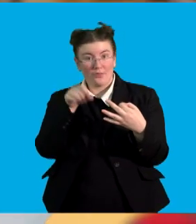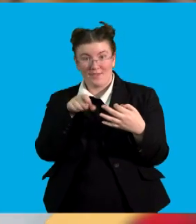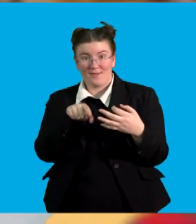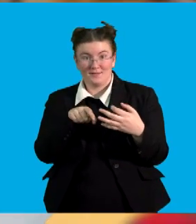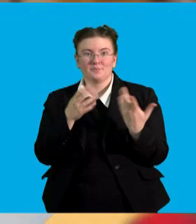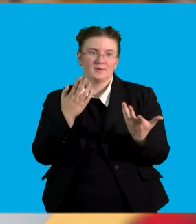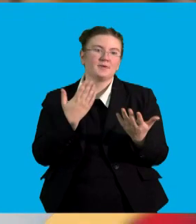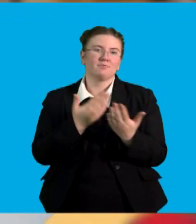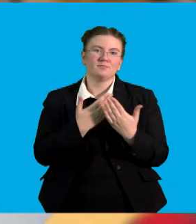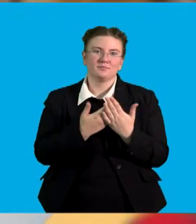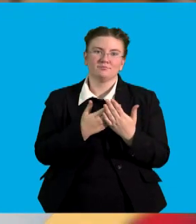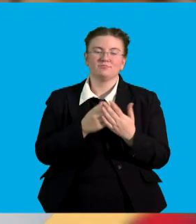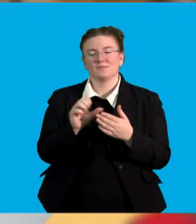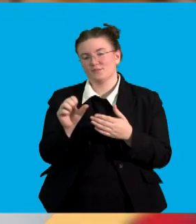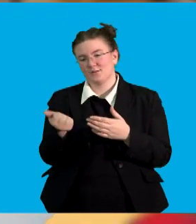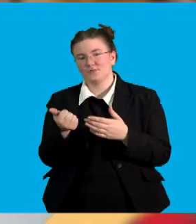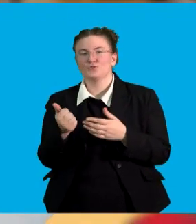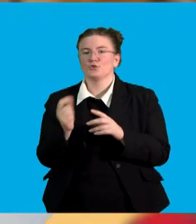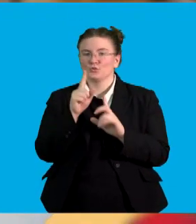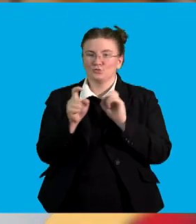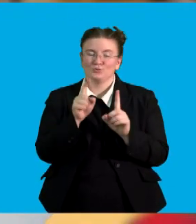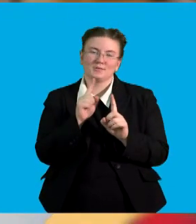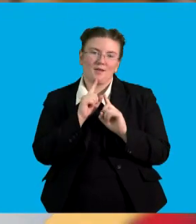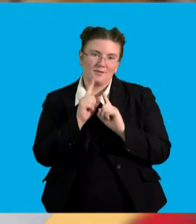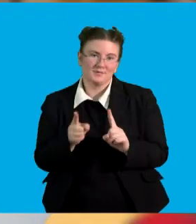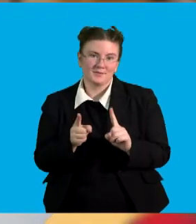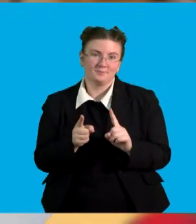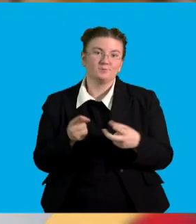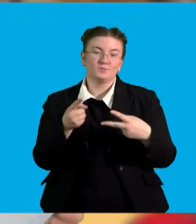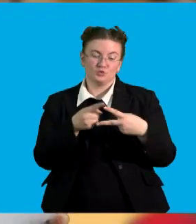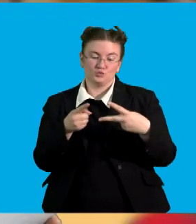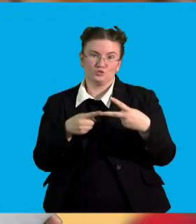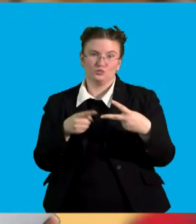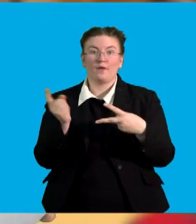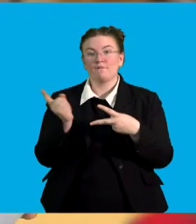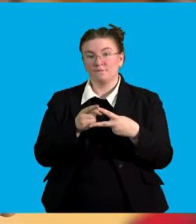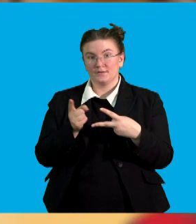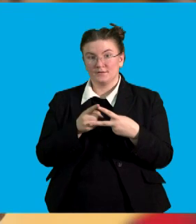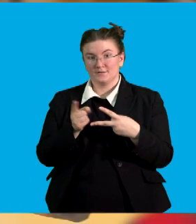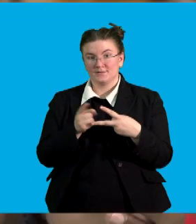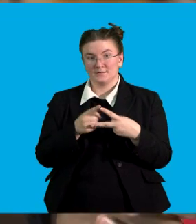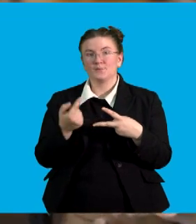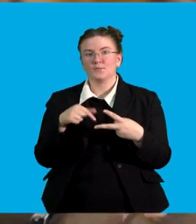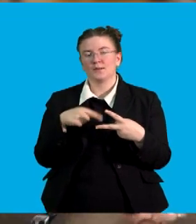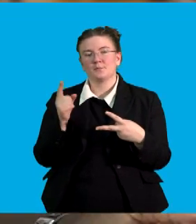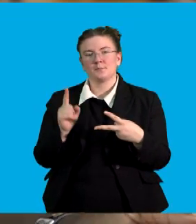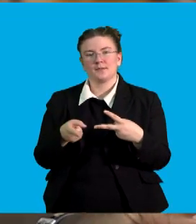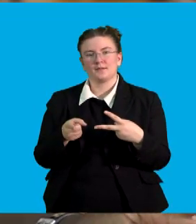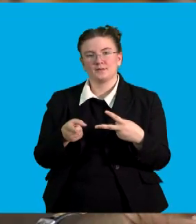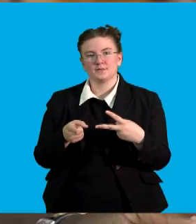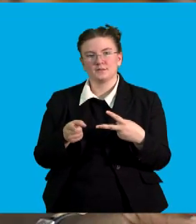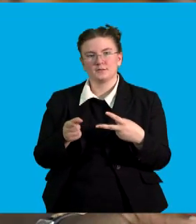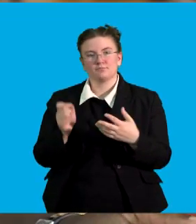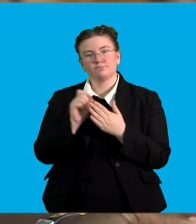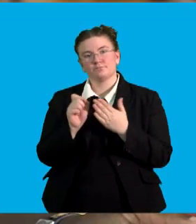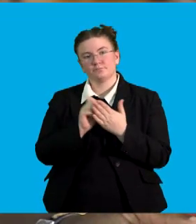So with what we know, let's see if we can be able to answer the following question. So this question is in two parts. The first part is we